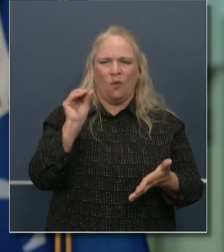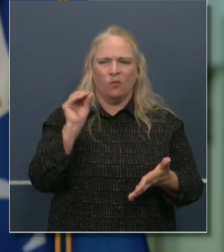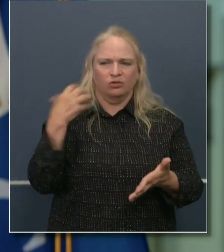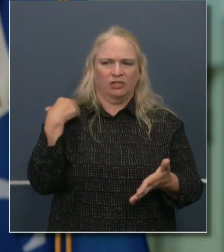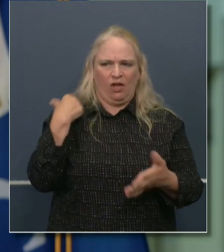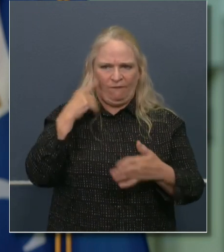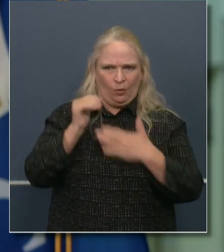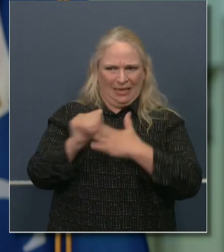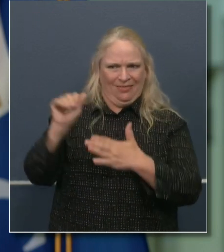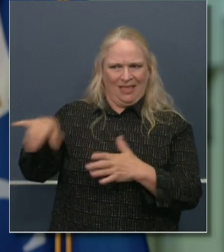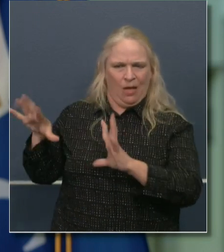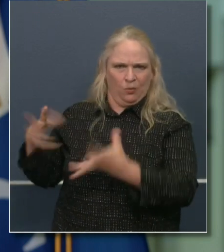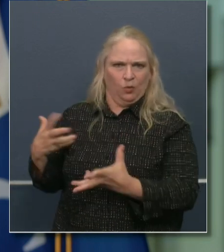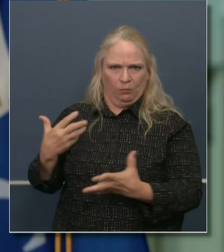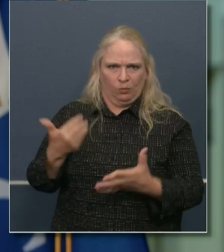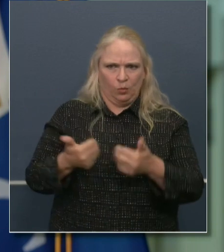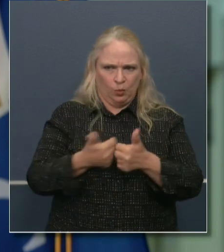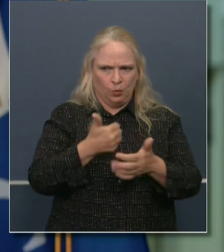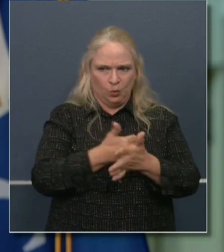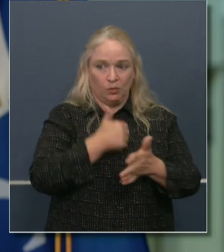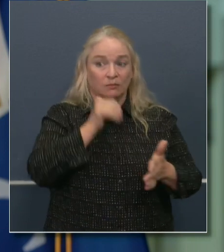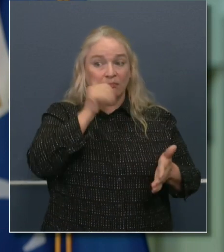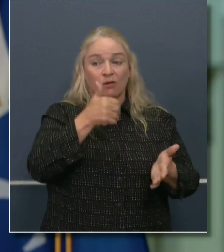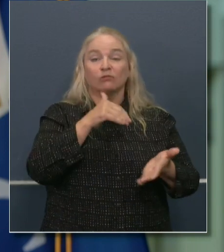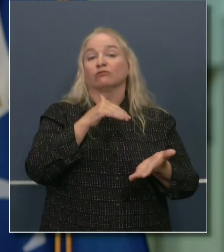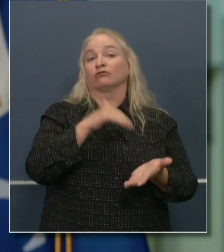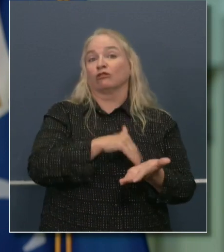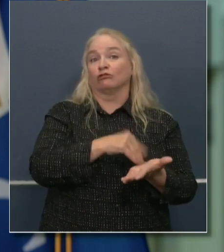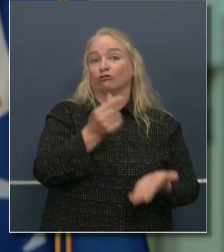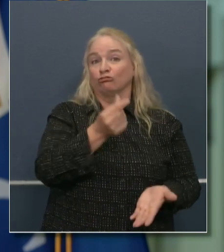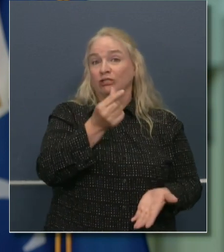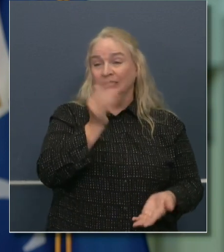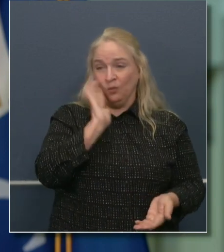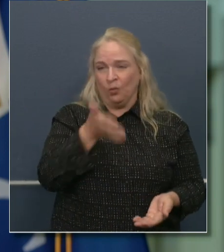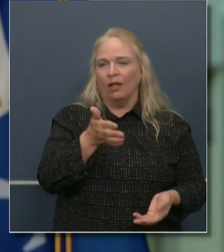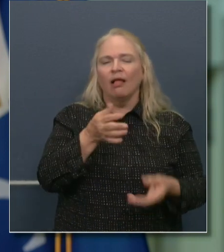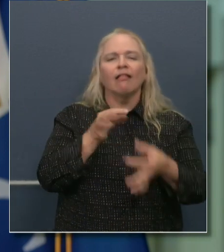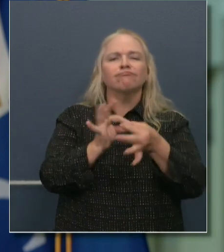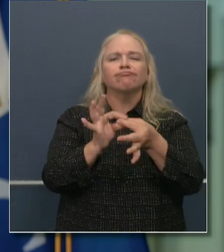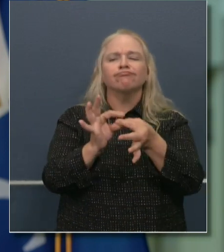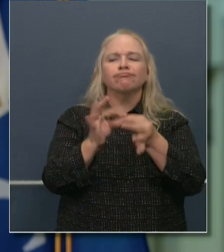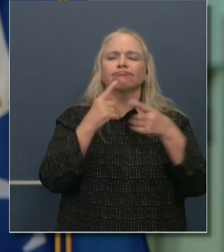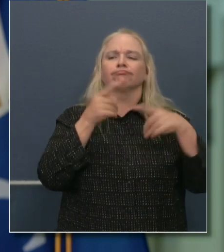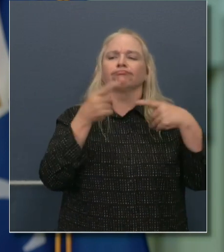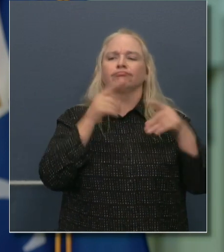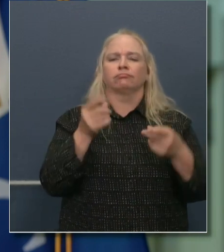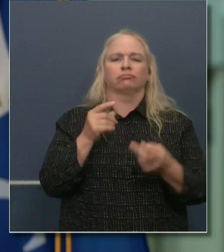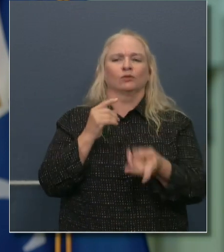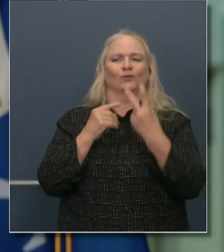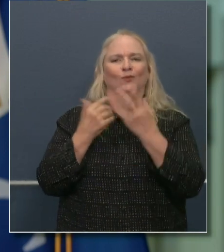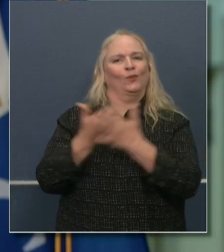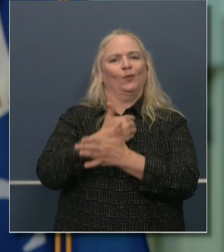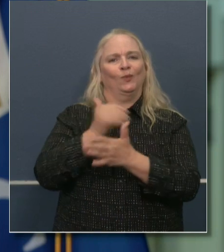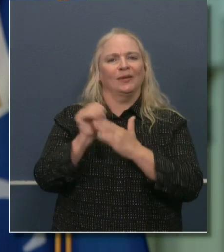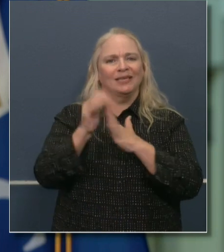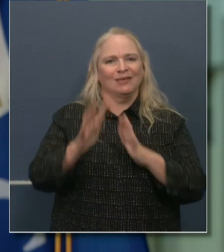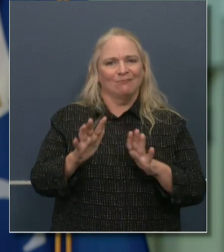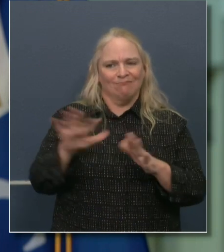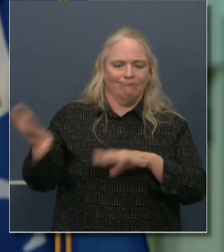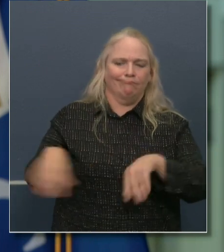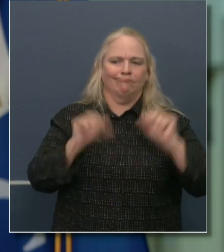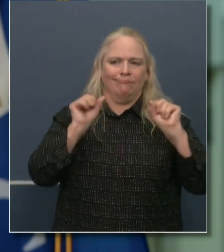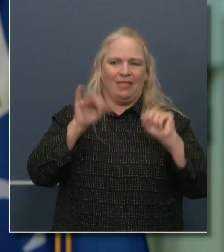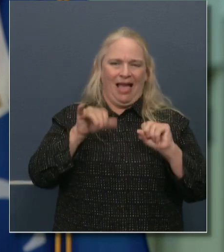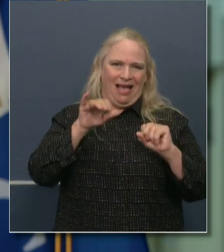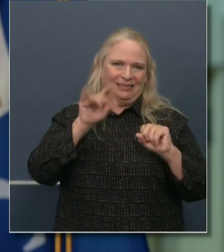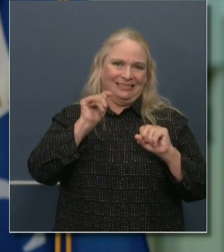acknowledging that tomorrow Dr. Galley will be making a presentation announcing the two new task force members and addressing exactly